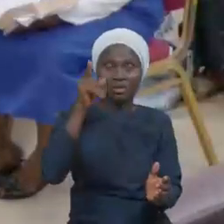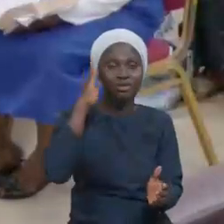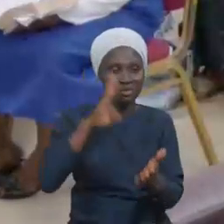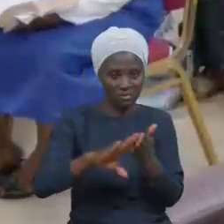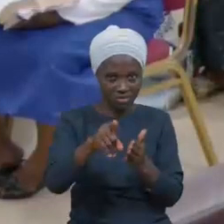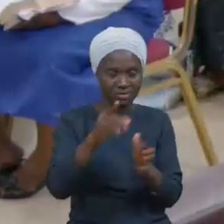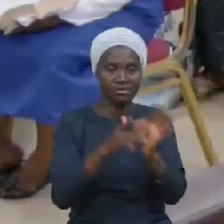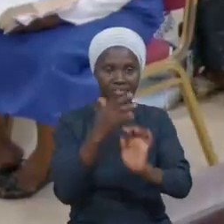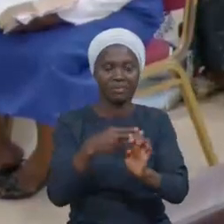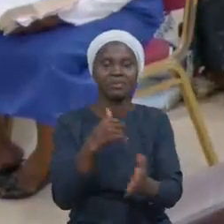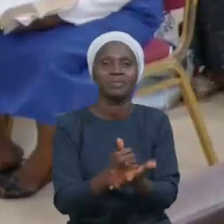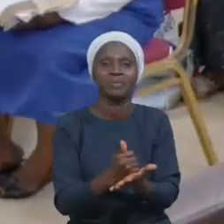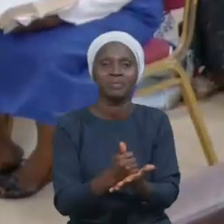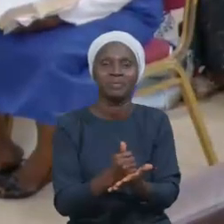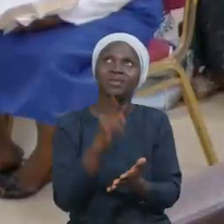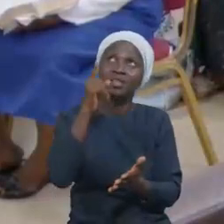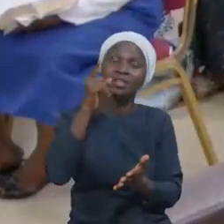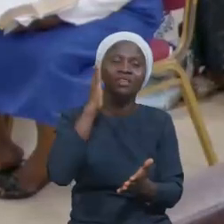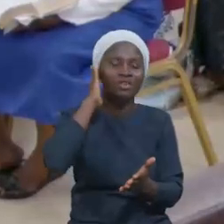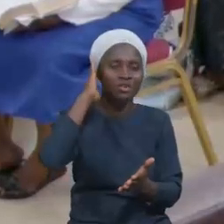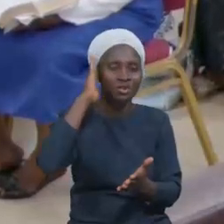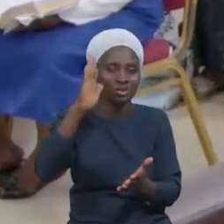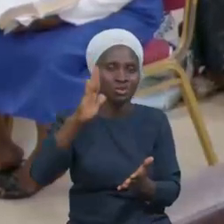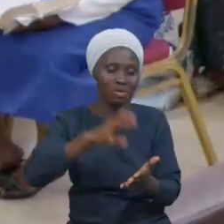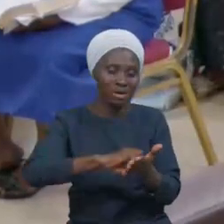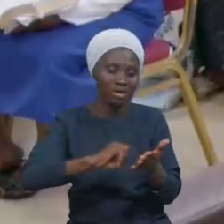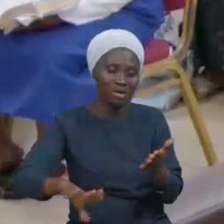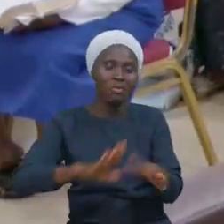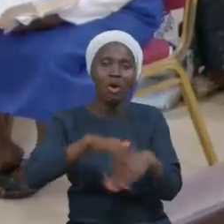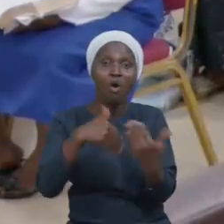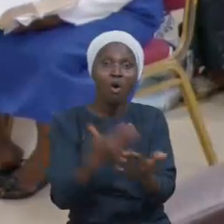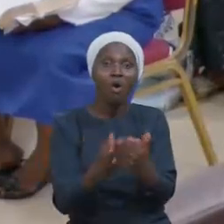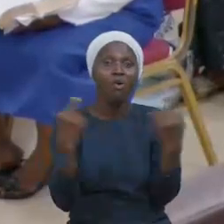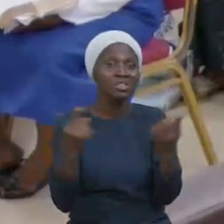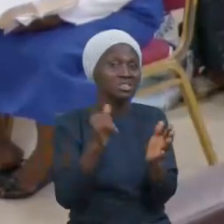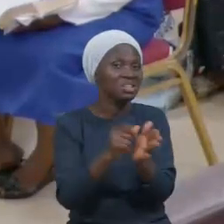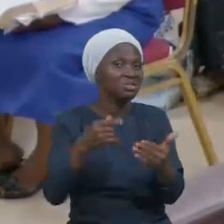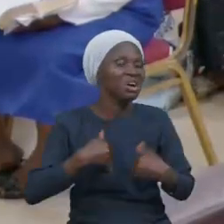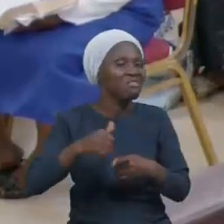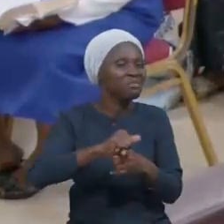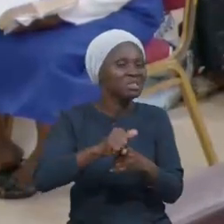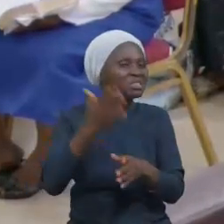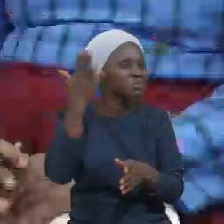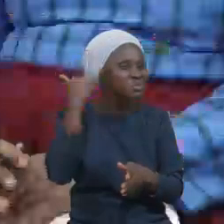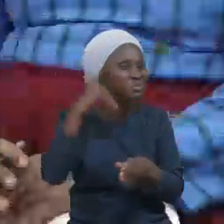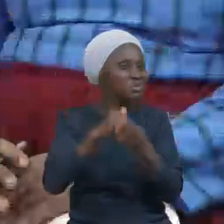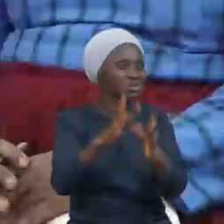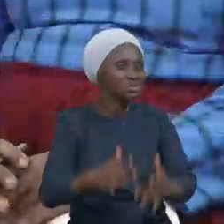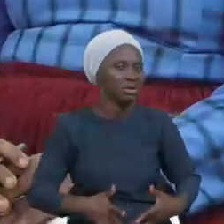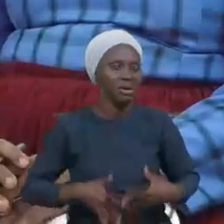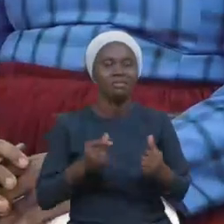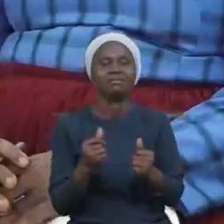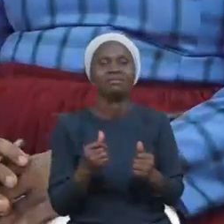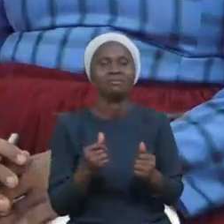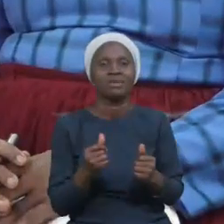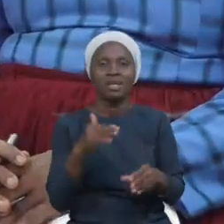you. He will blot out all the sins you ever committed in your life. Look at Acts